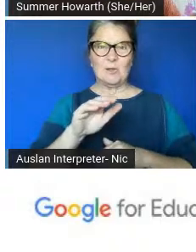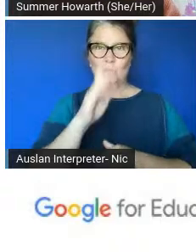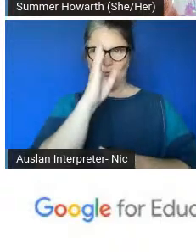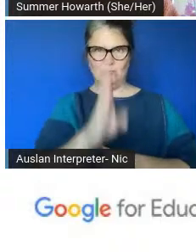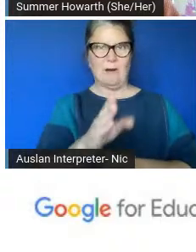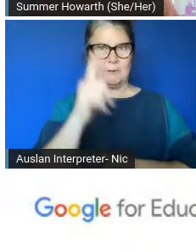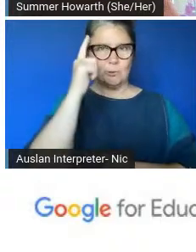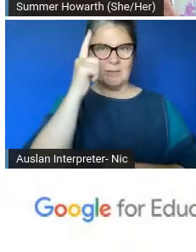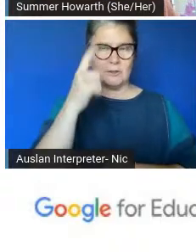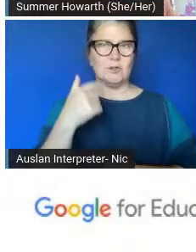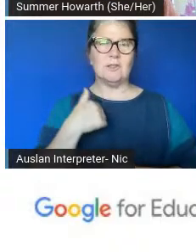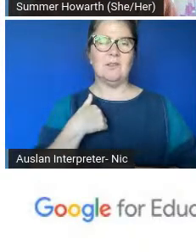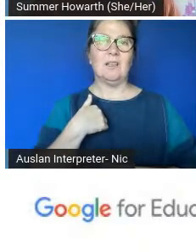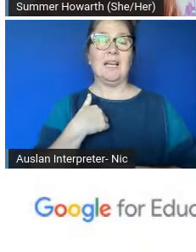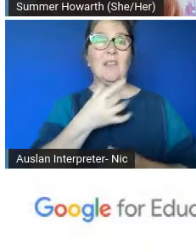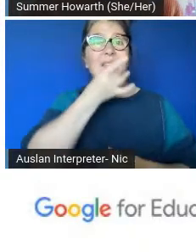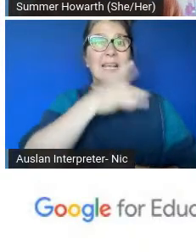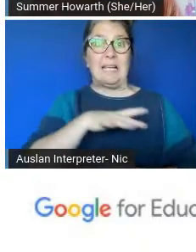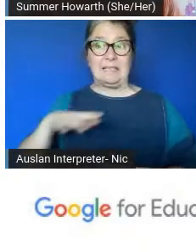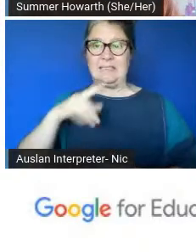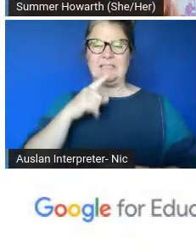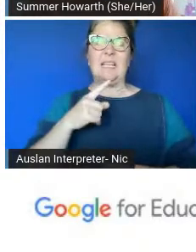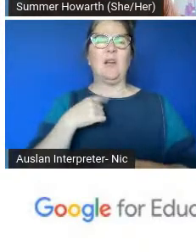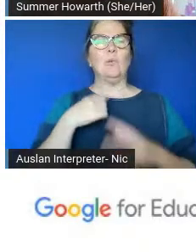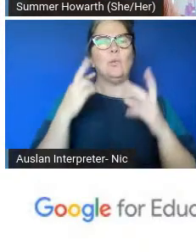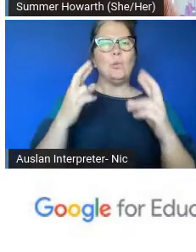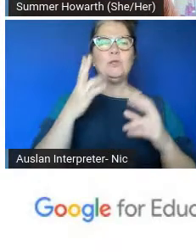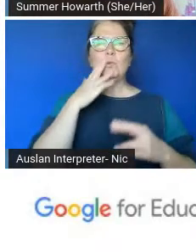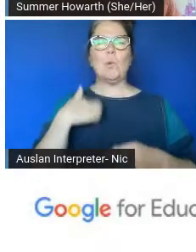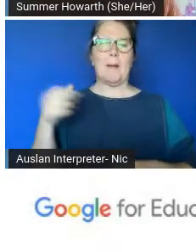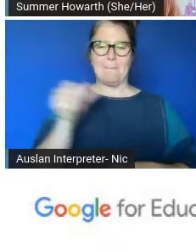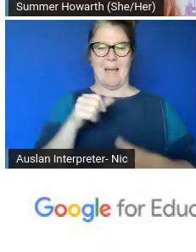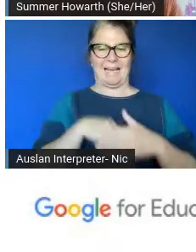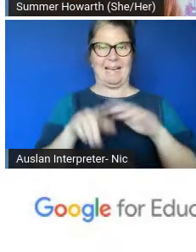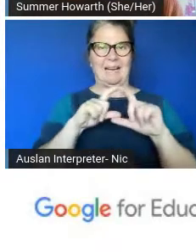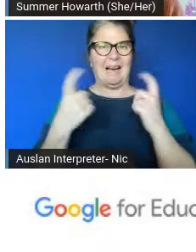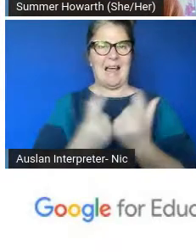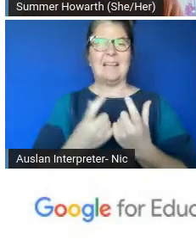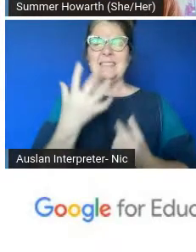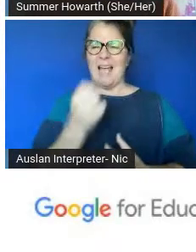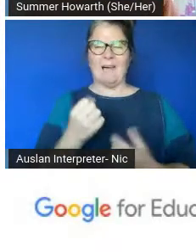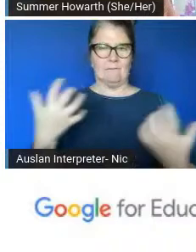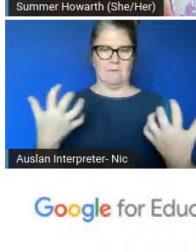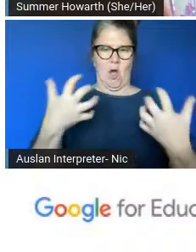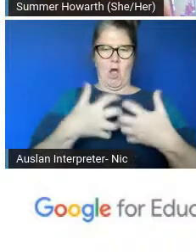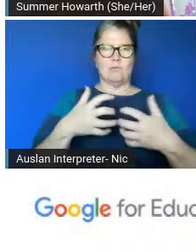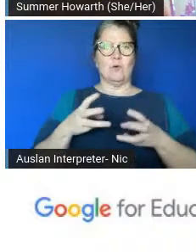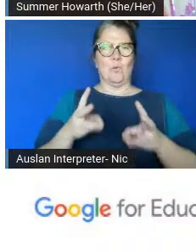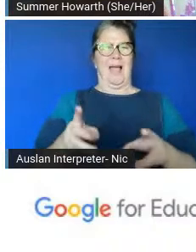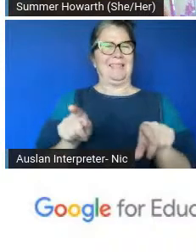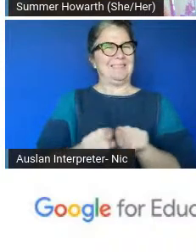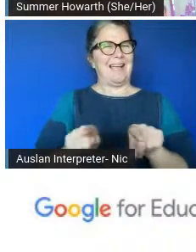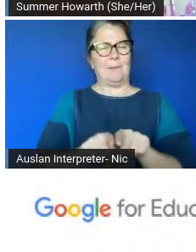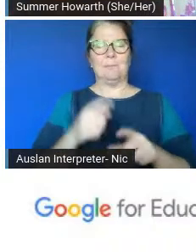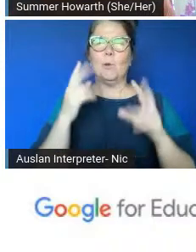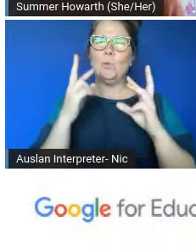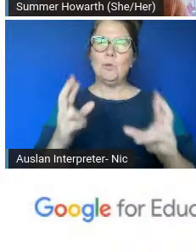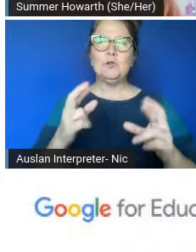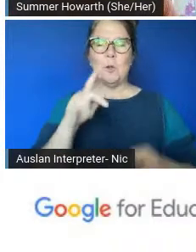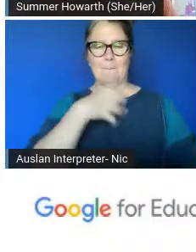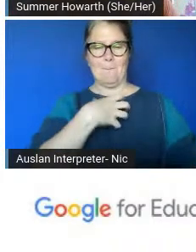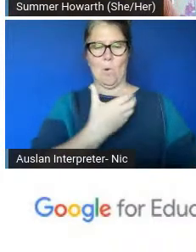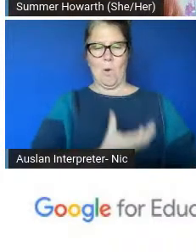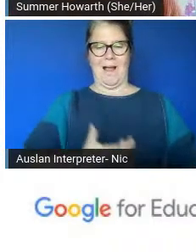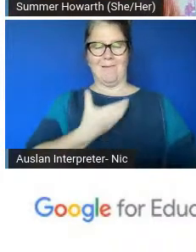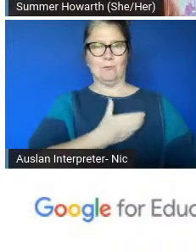that hybrid way of doing that. They were from year 5 to year 10, I think, said they'd be far more comfortable asking for feedback